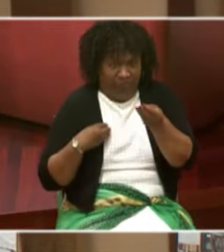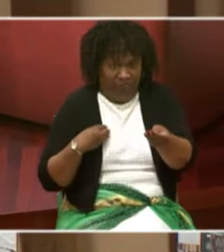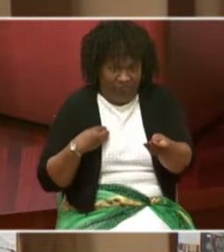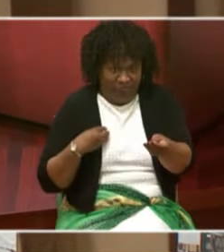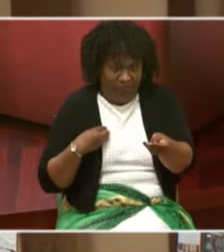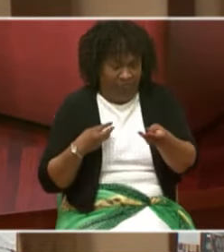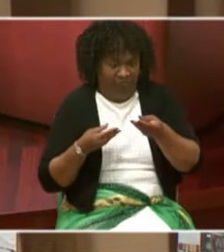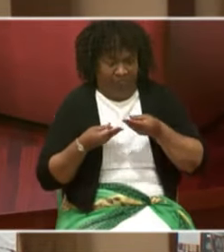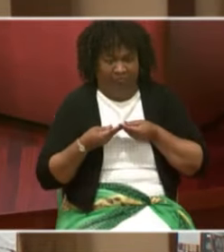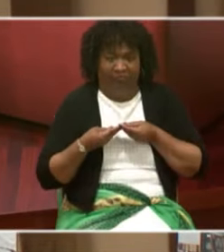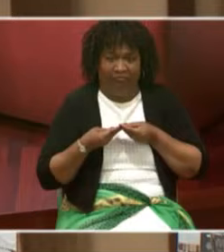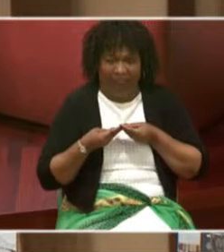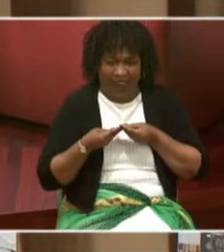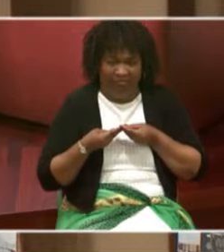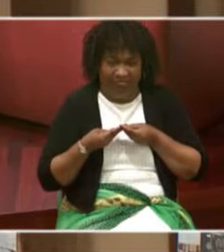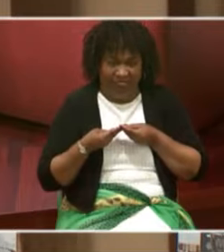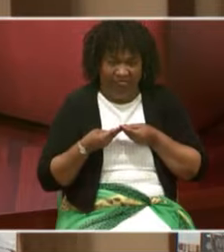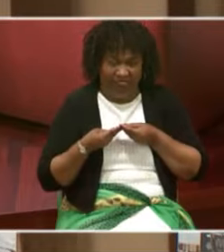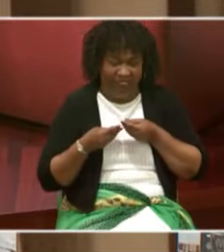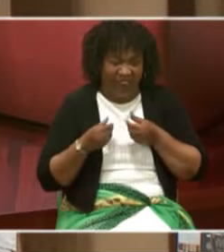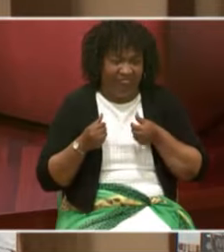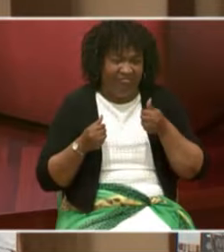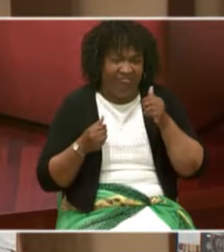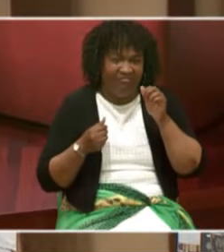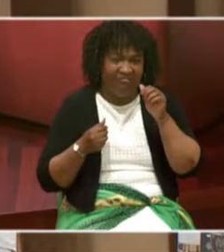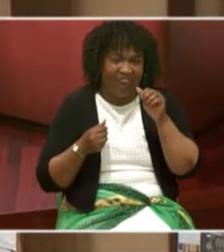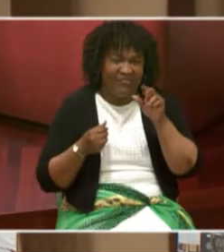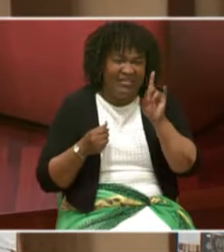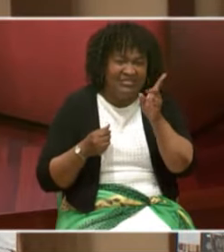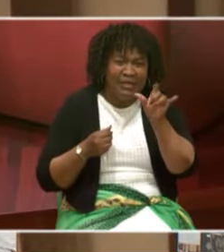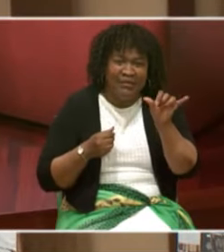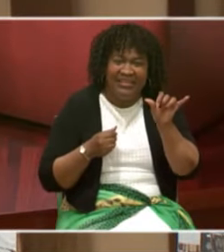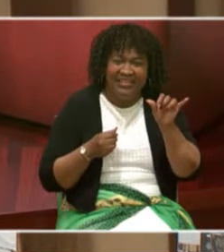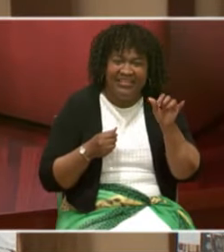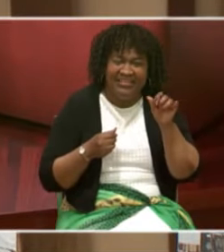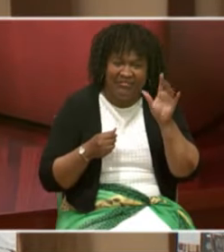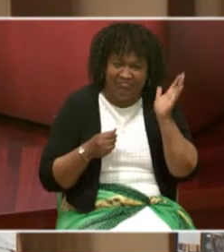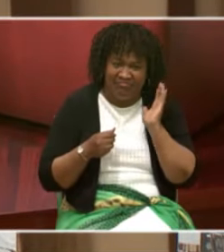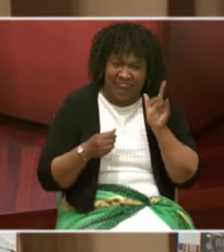pass comprehensive immigration reform and do it now.